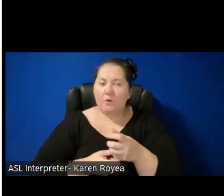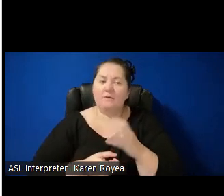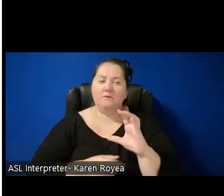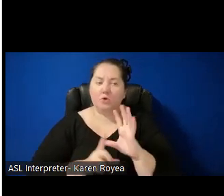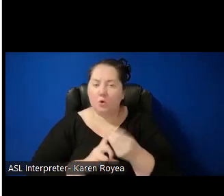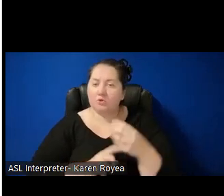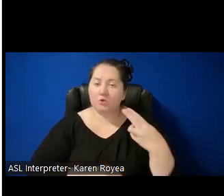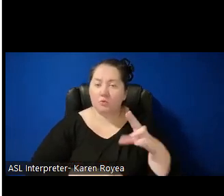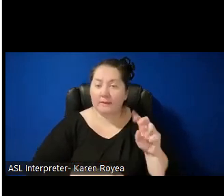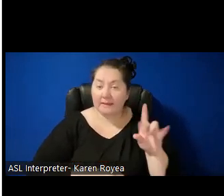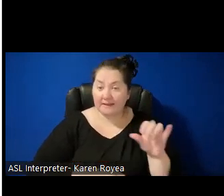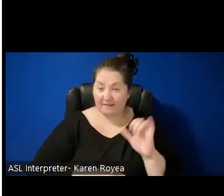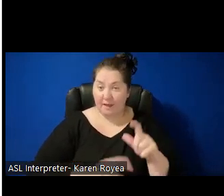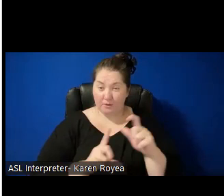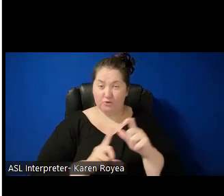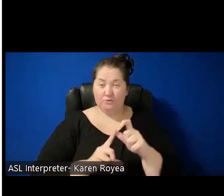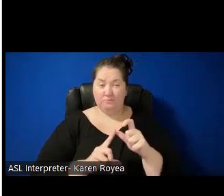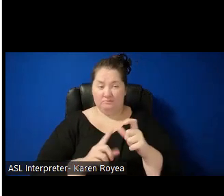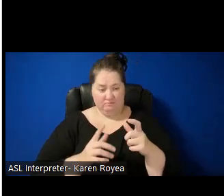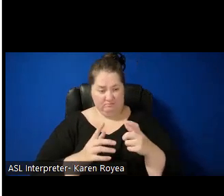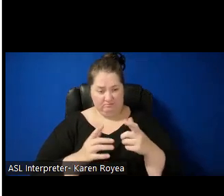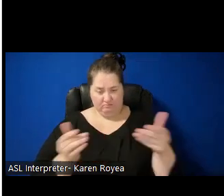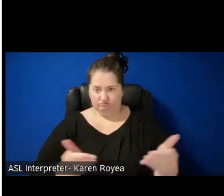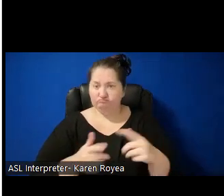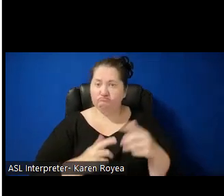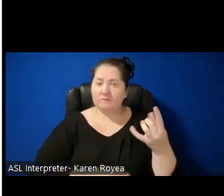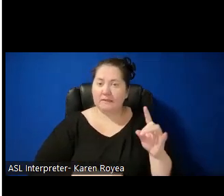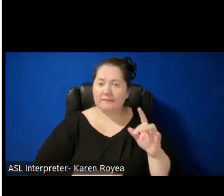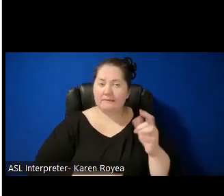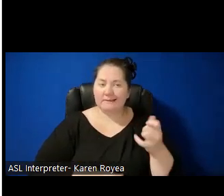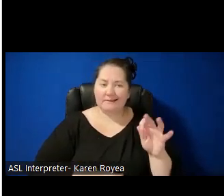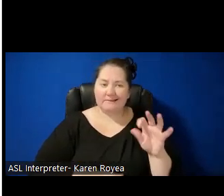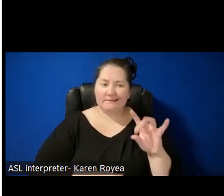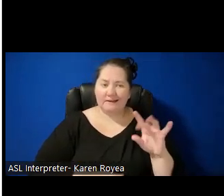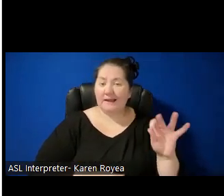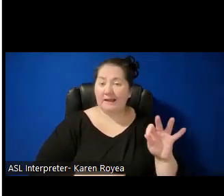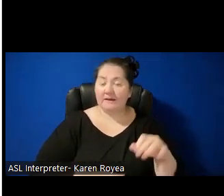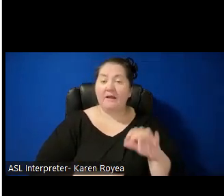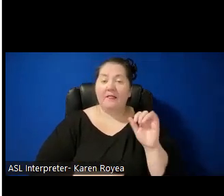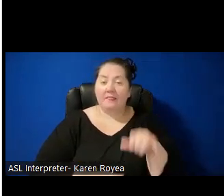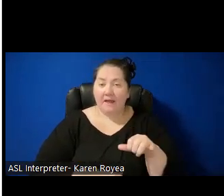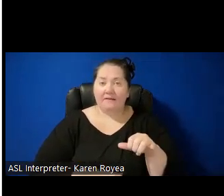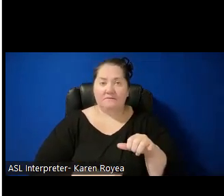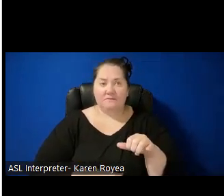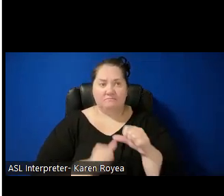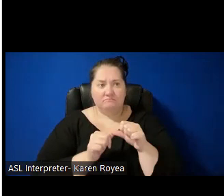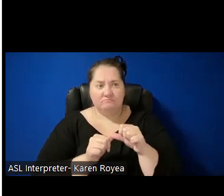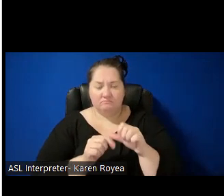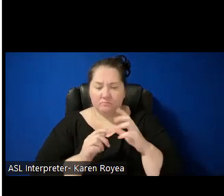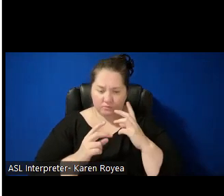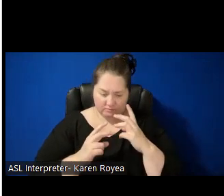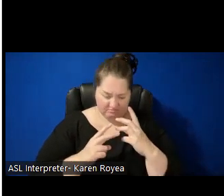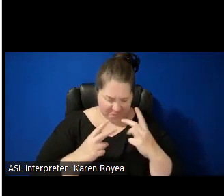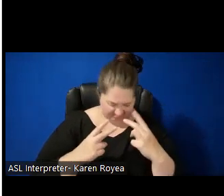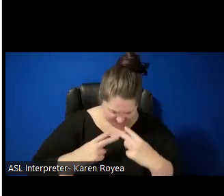first introduced in 1998 as a dynamic and lifelong process focusing on self-reflection and